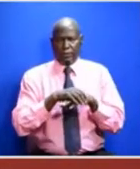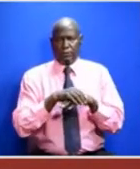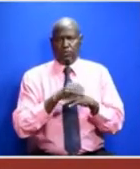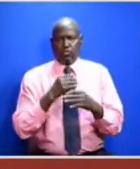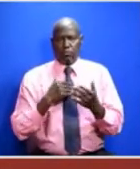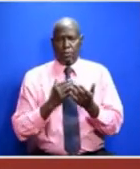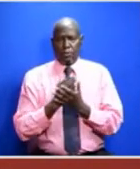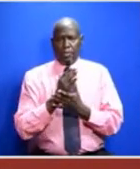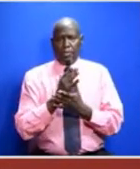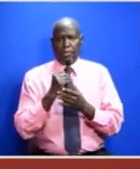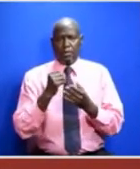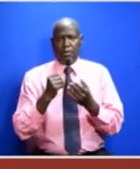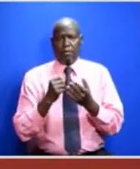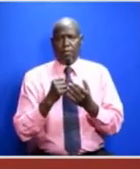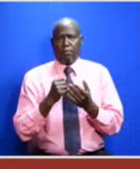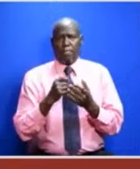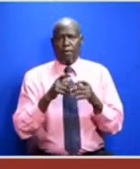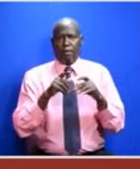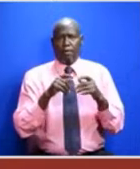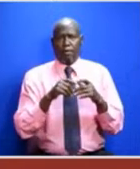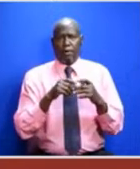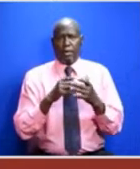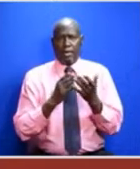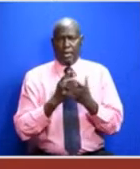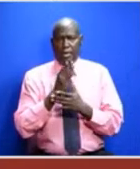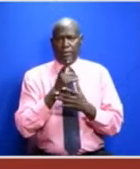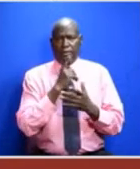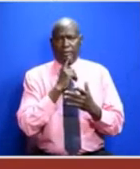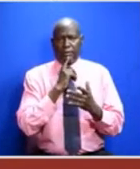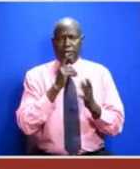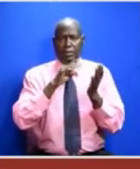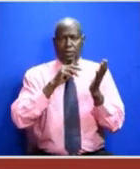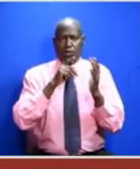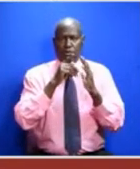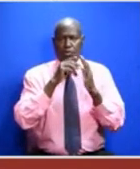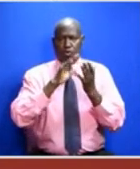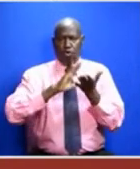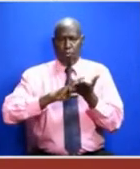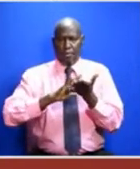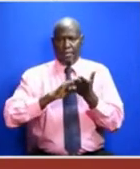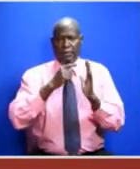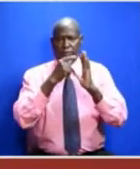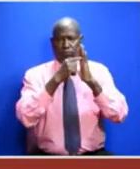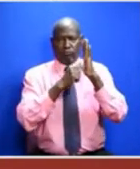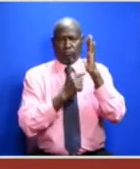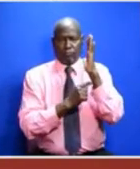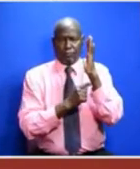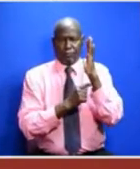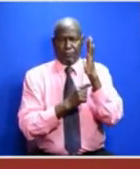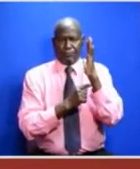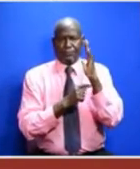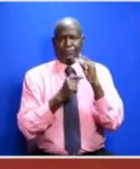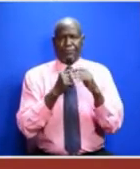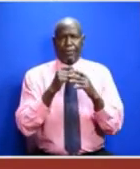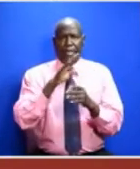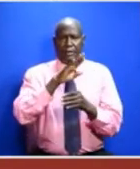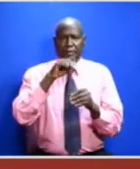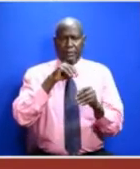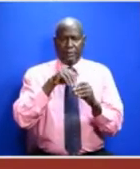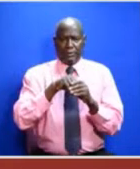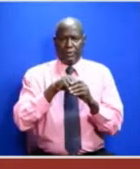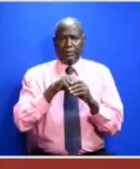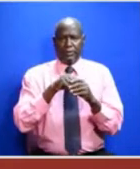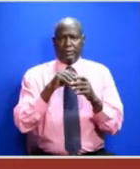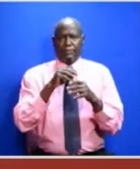violations, the commission recommends as follows. To the Cabinet Secretary for Interior and